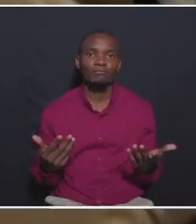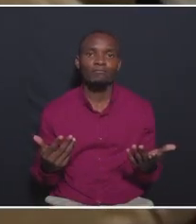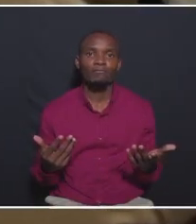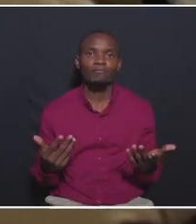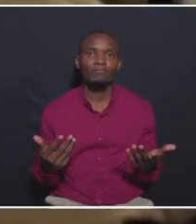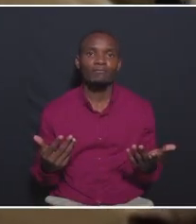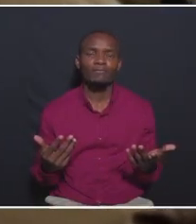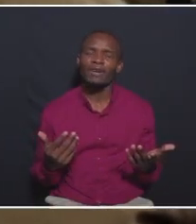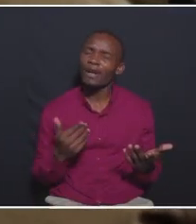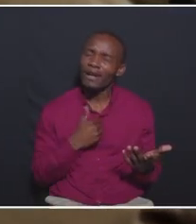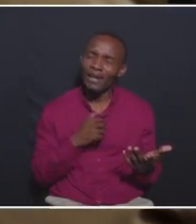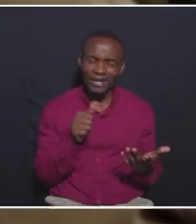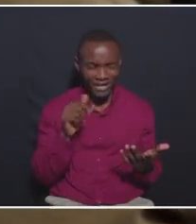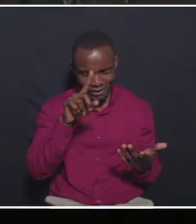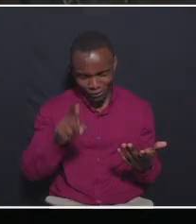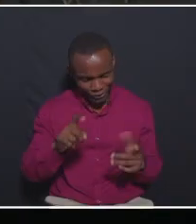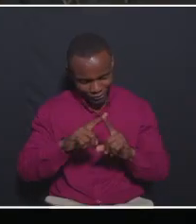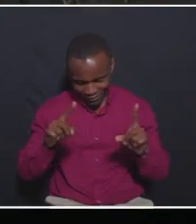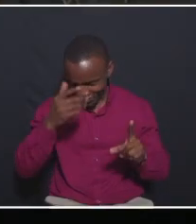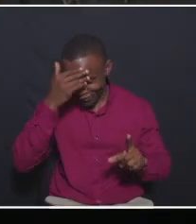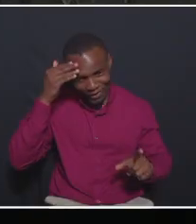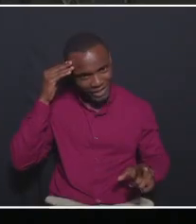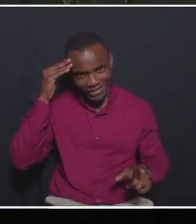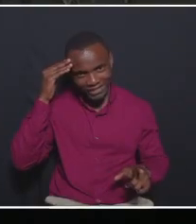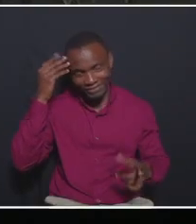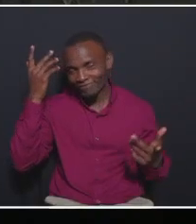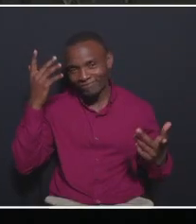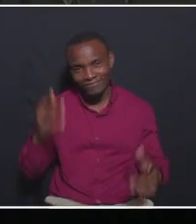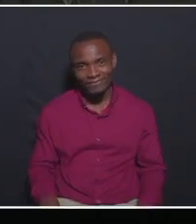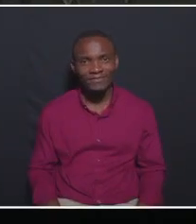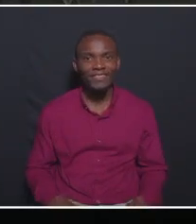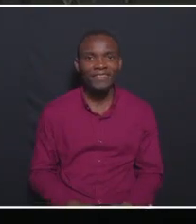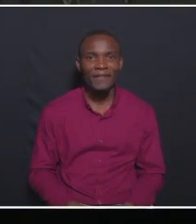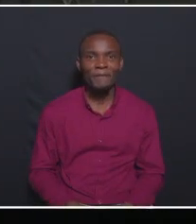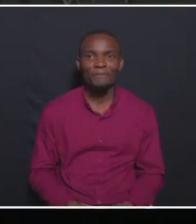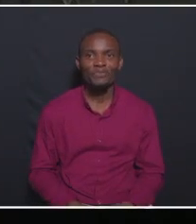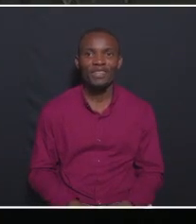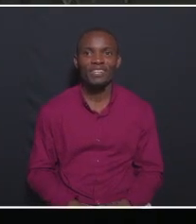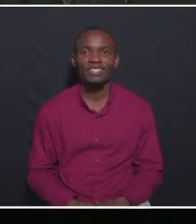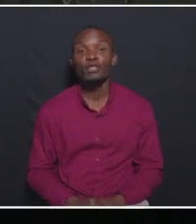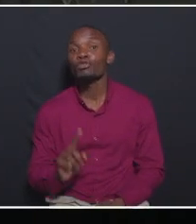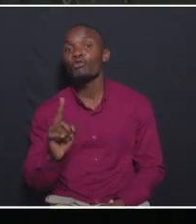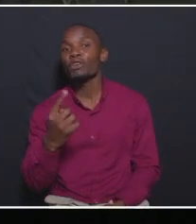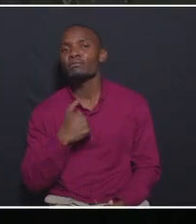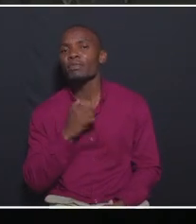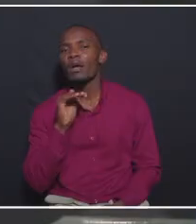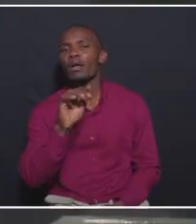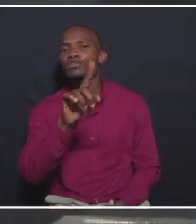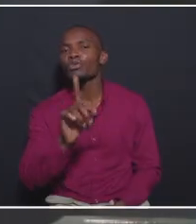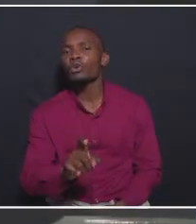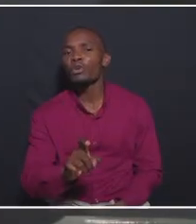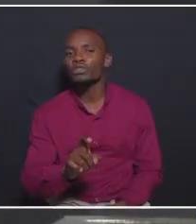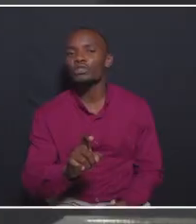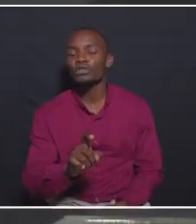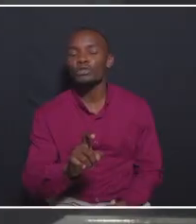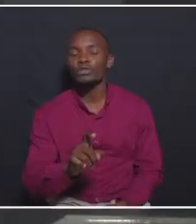I had another question, but it's gone. But yeah, that's the main question. So Yeah. first I'll ask you a question because then it'll help us answer